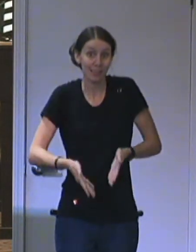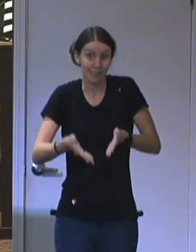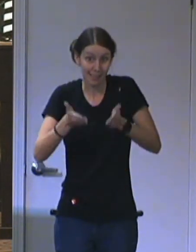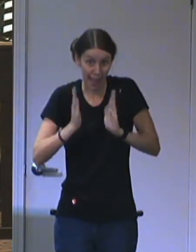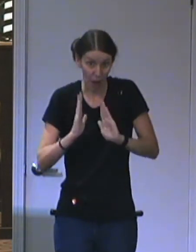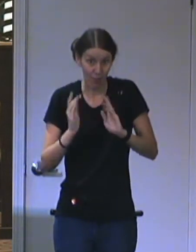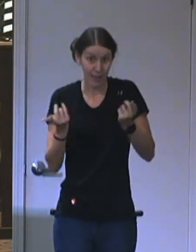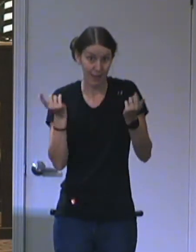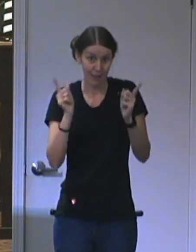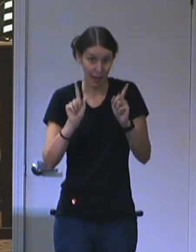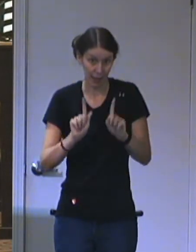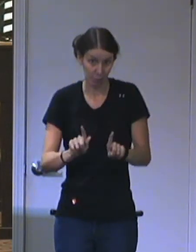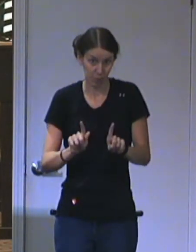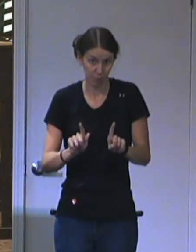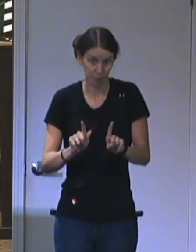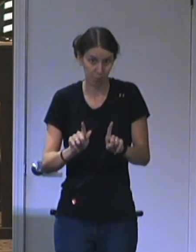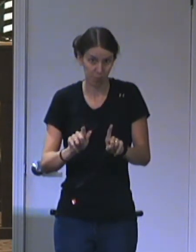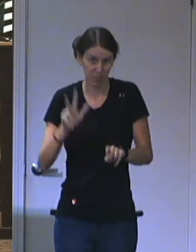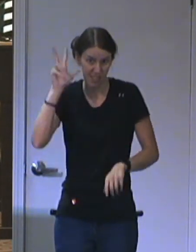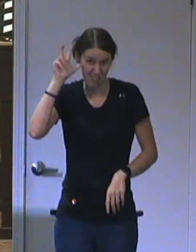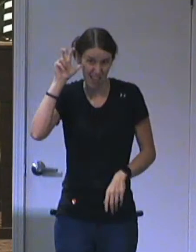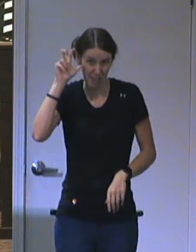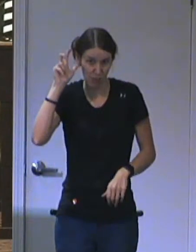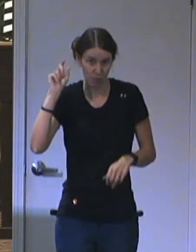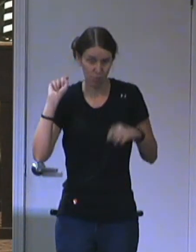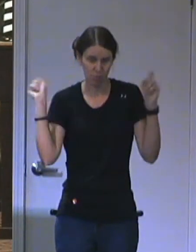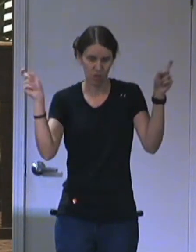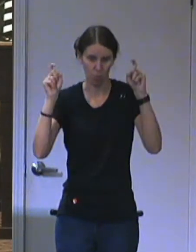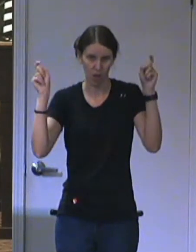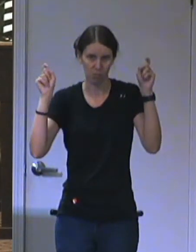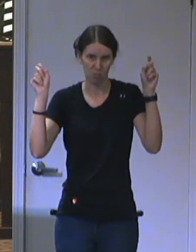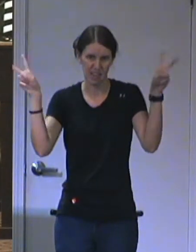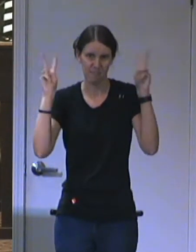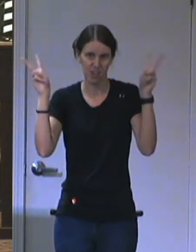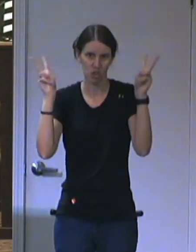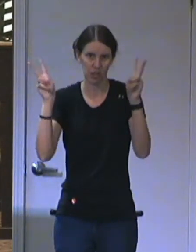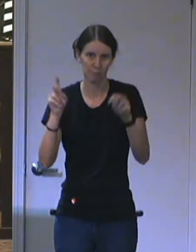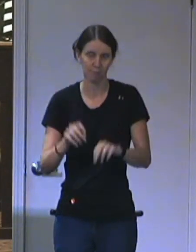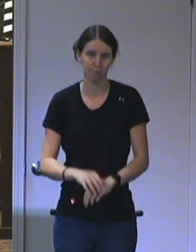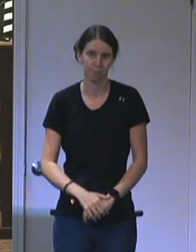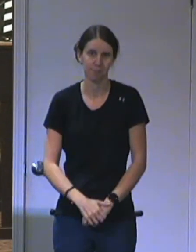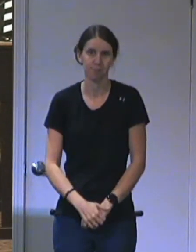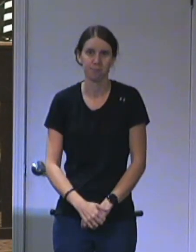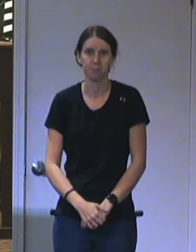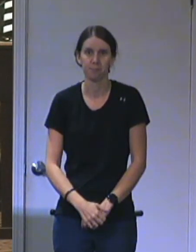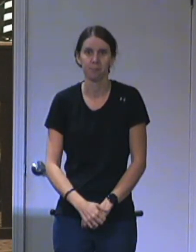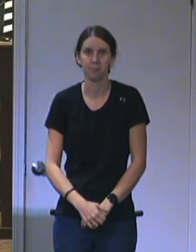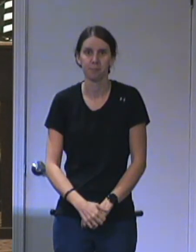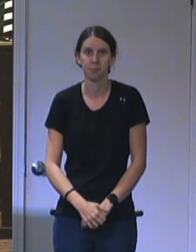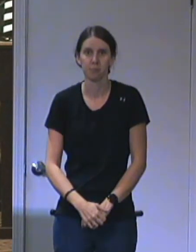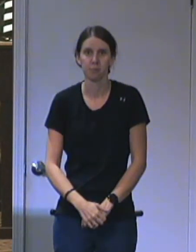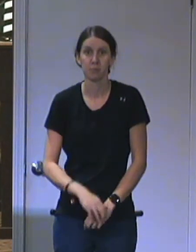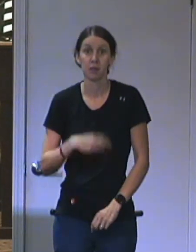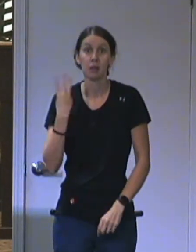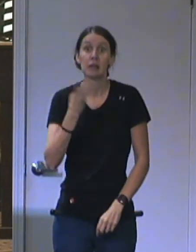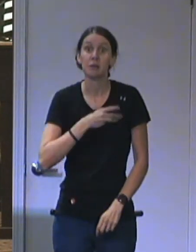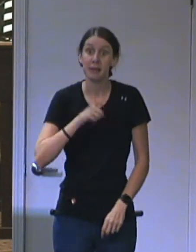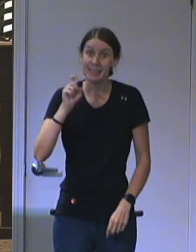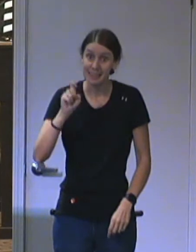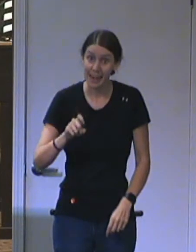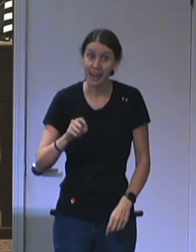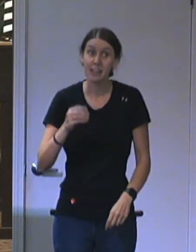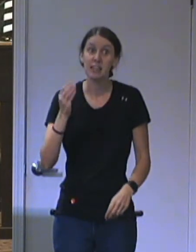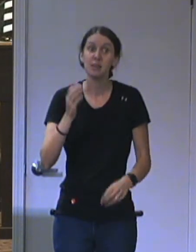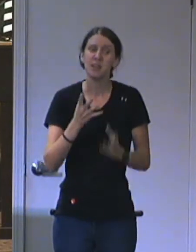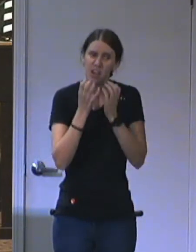the devil is one in your life. We do need to be concerned, but